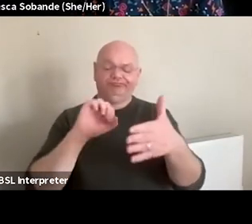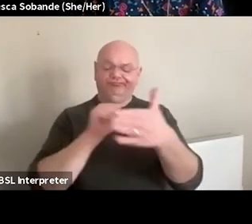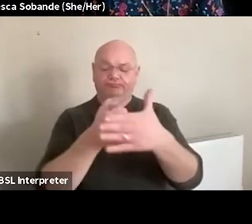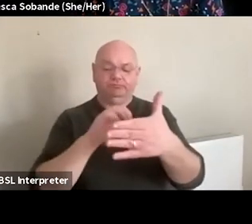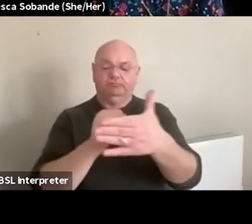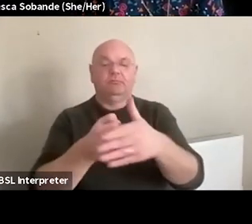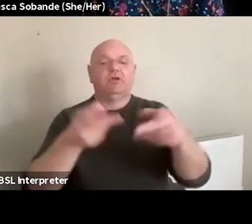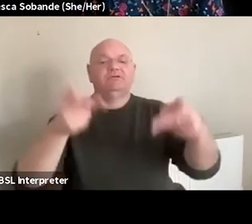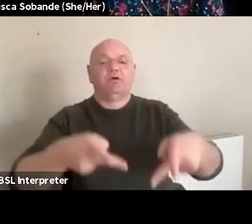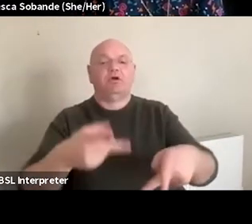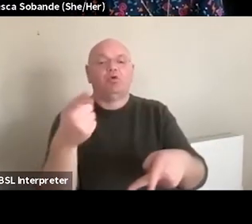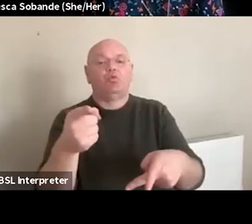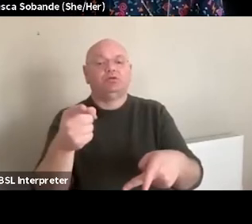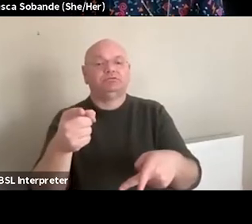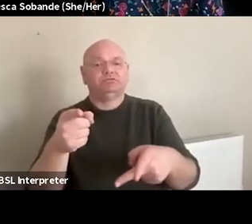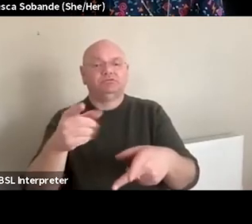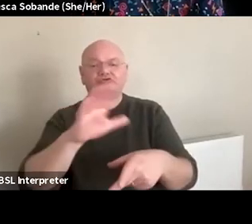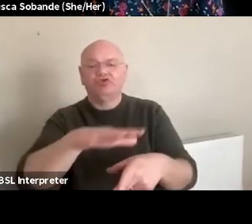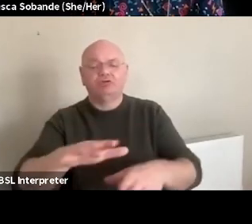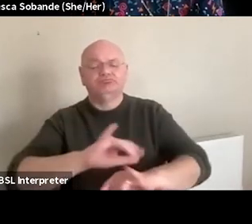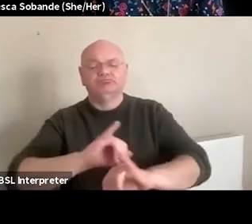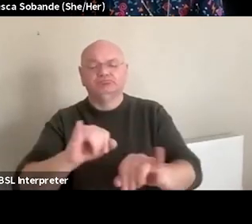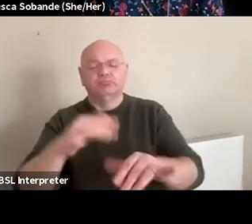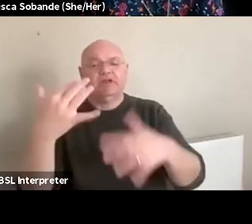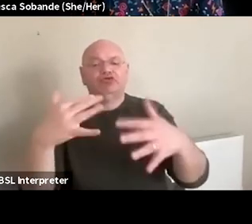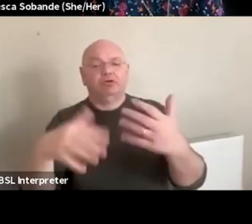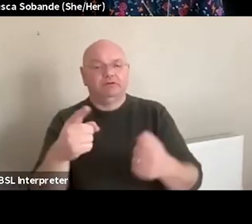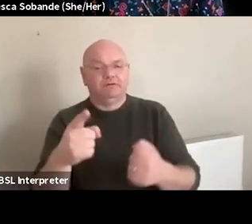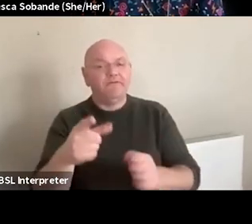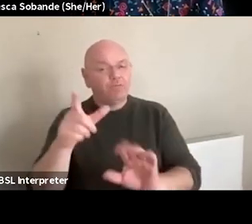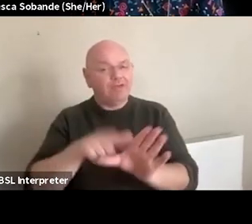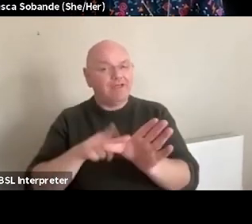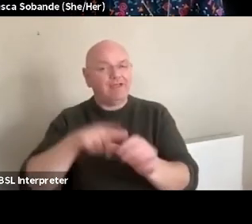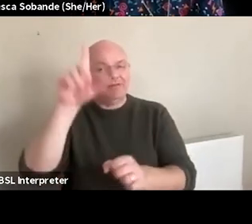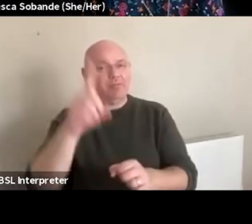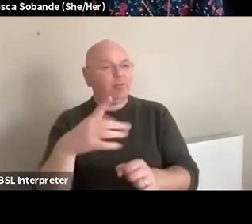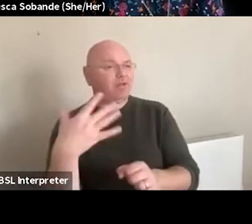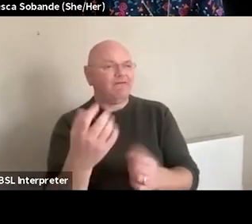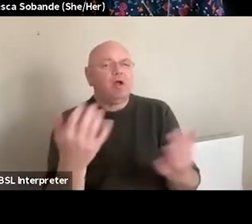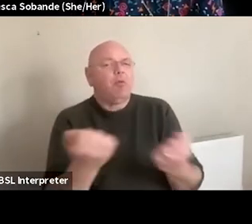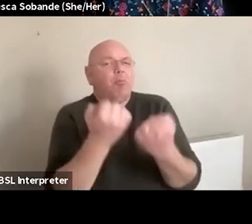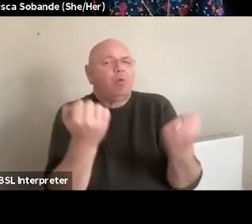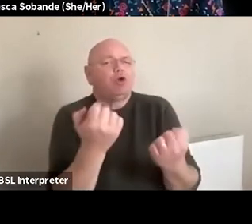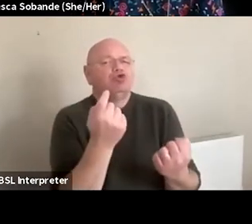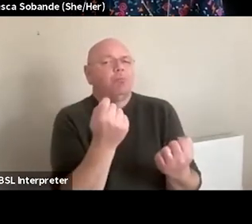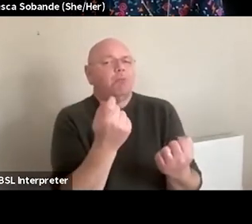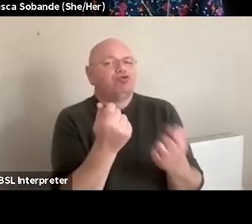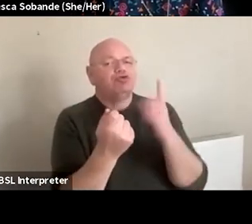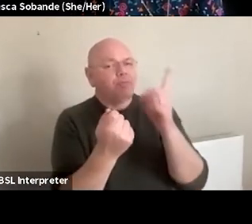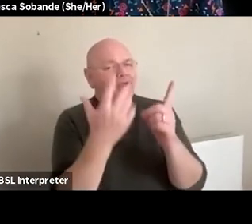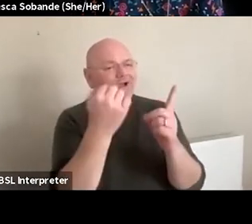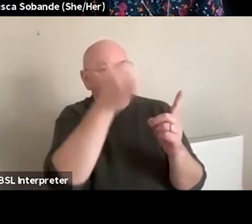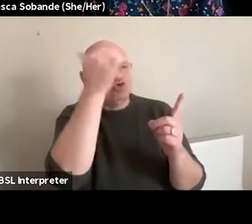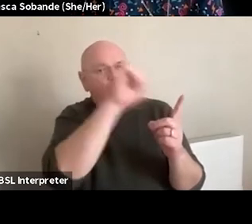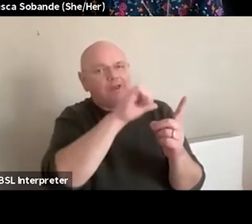their own, with a little positional power they had, but with a good local knowledge, the school